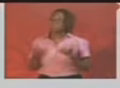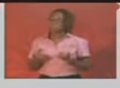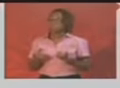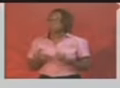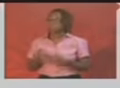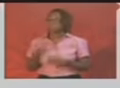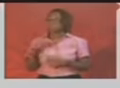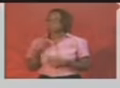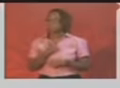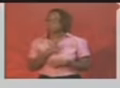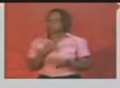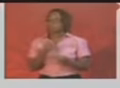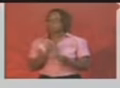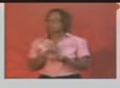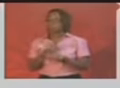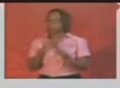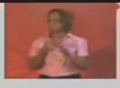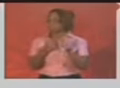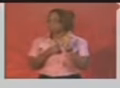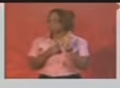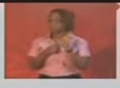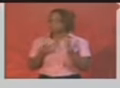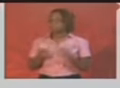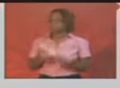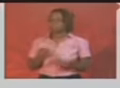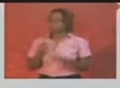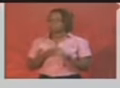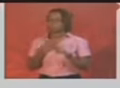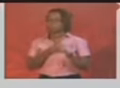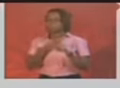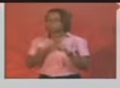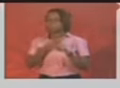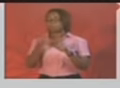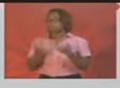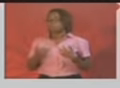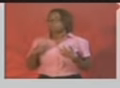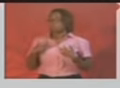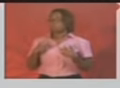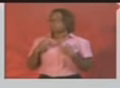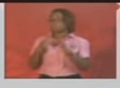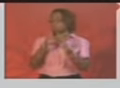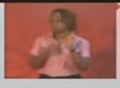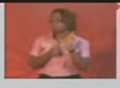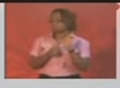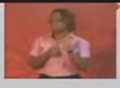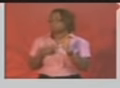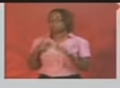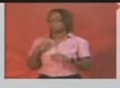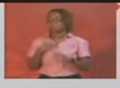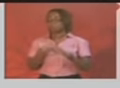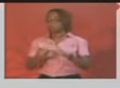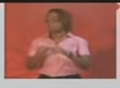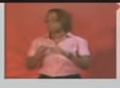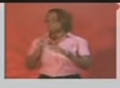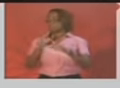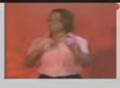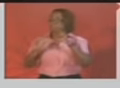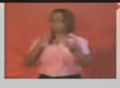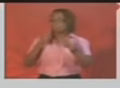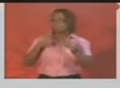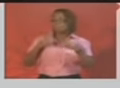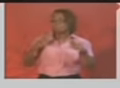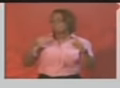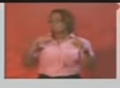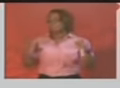about for a number of months. We continue to do our communication plans to ensure that persons at least know what the guidelines